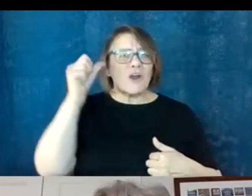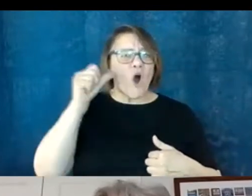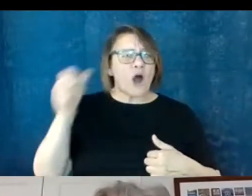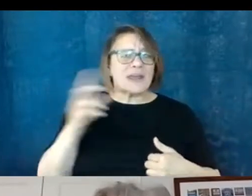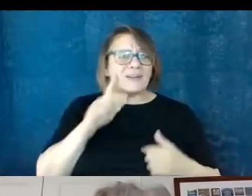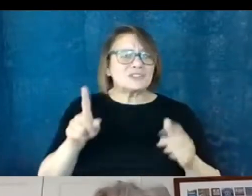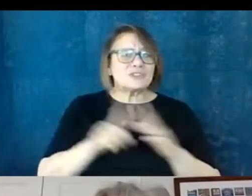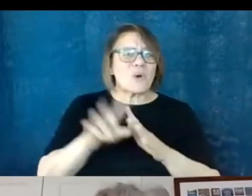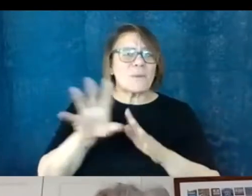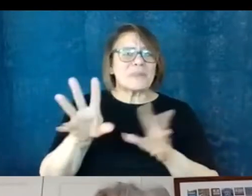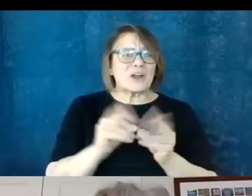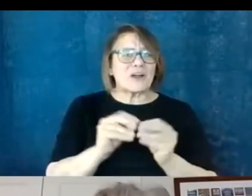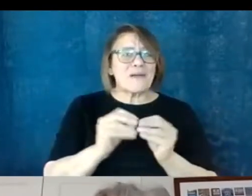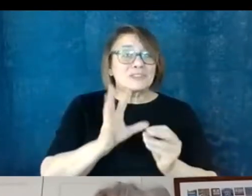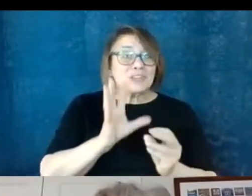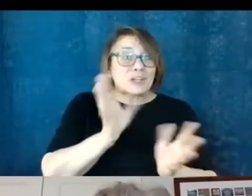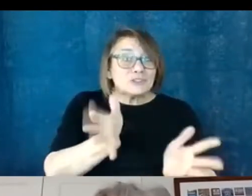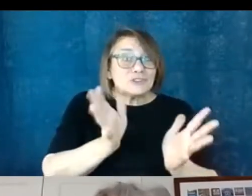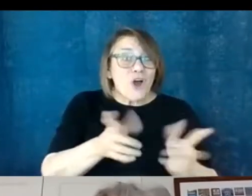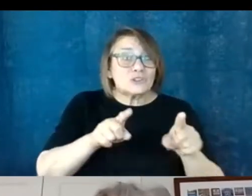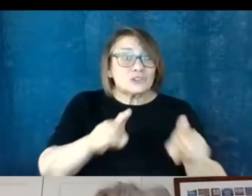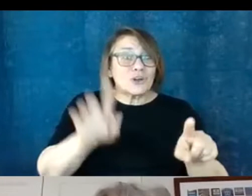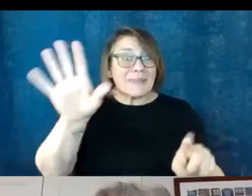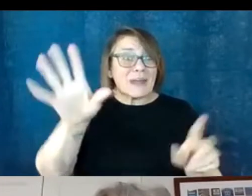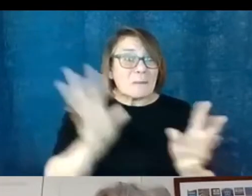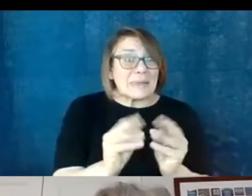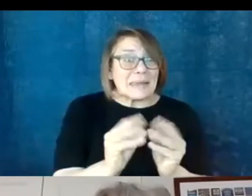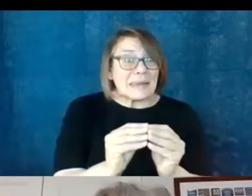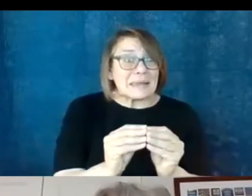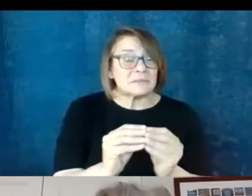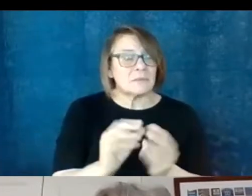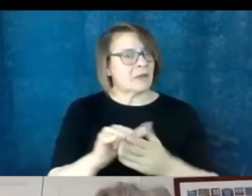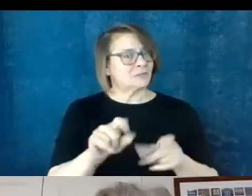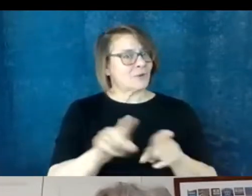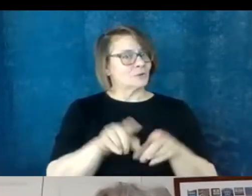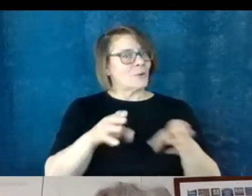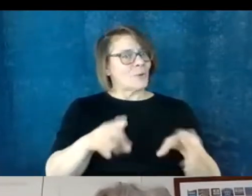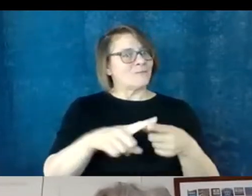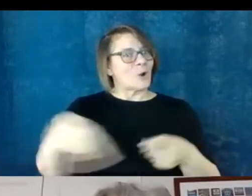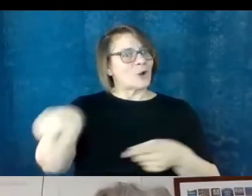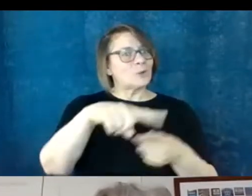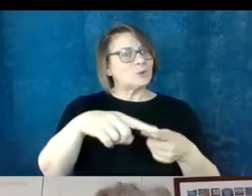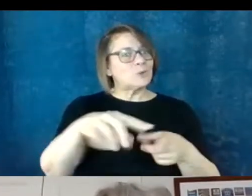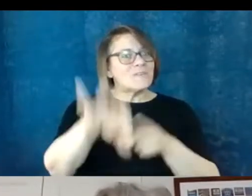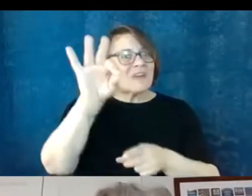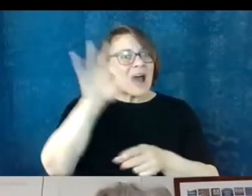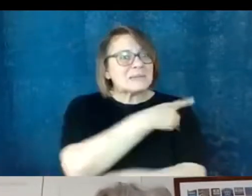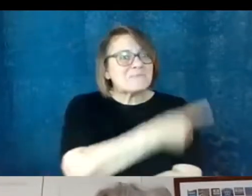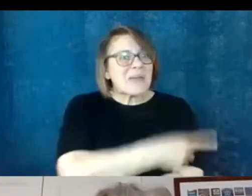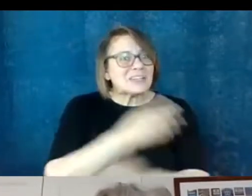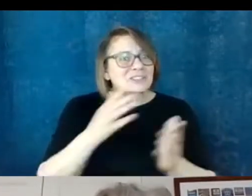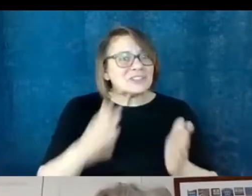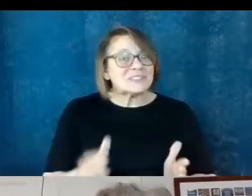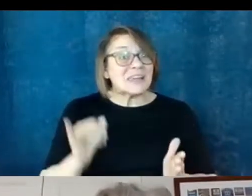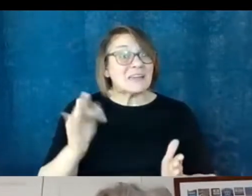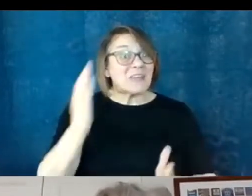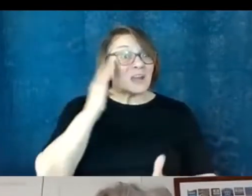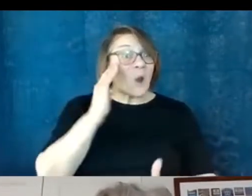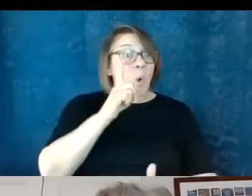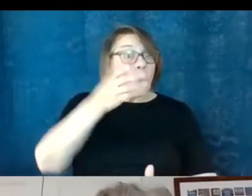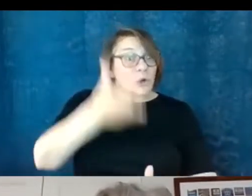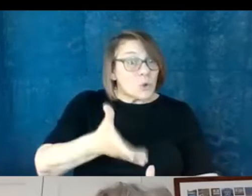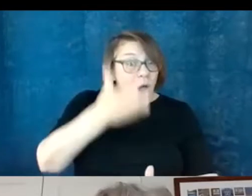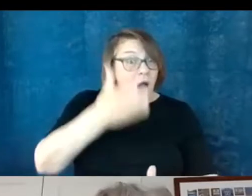and talk at their meetings, and that's a way also for you to generate patients. If they know who you are and they see who you